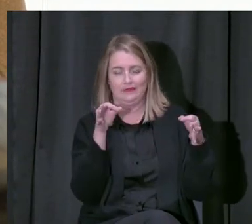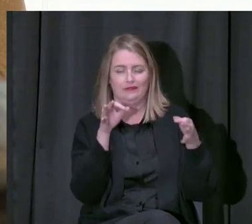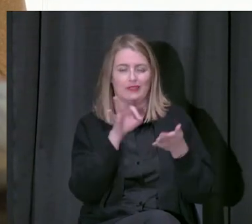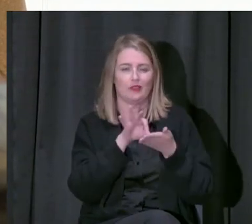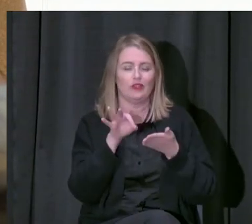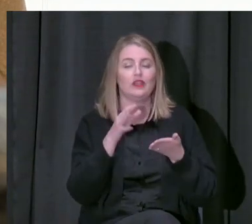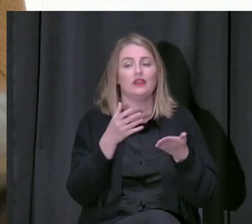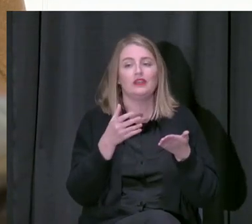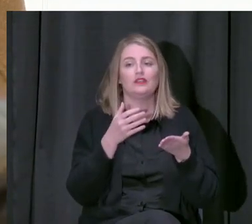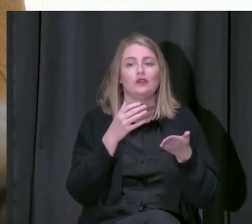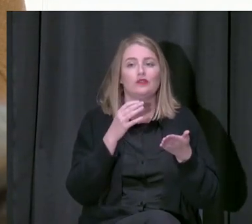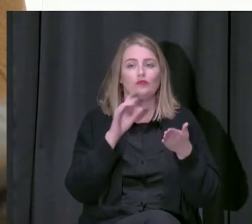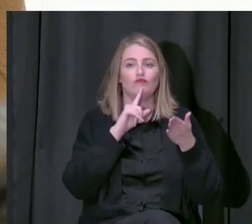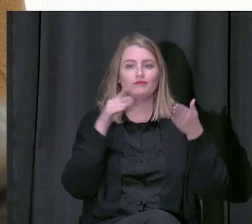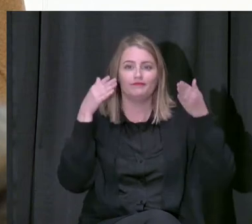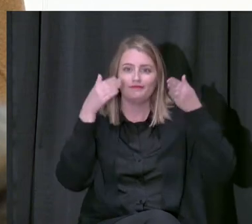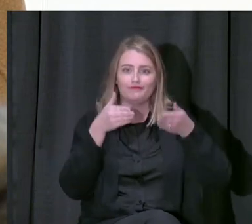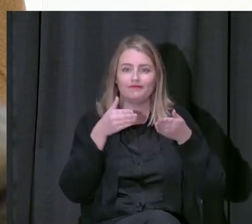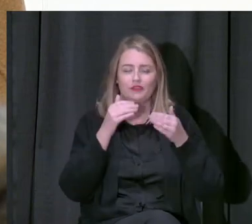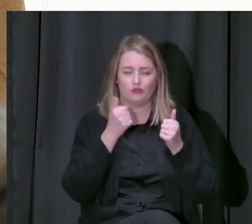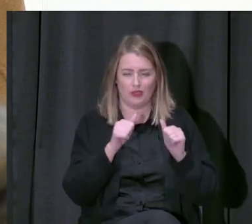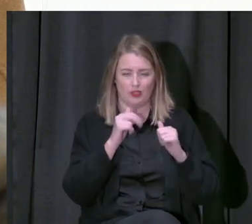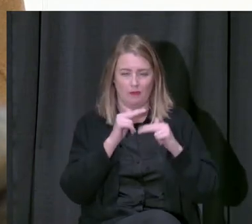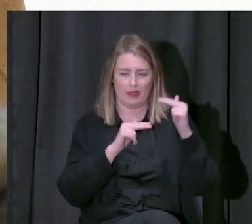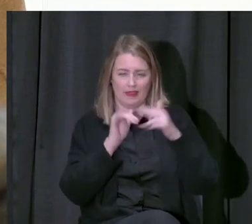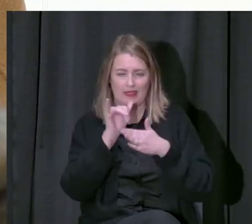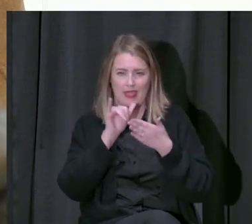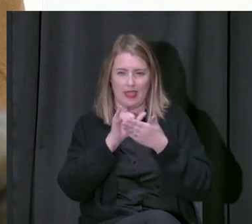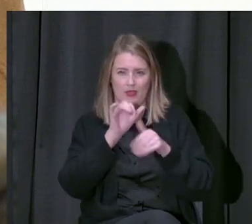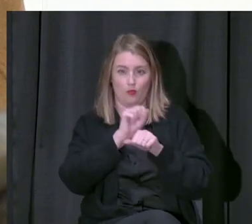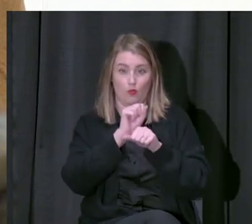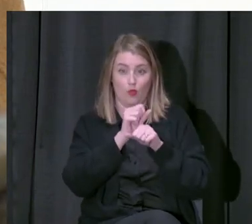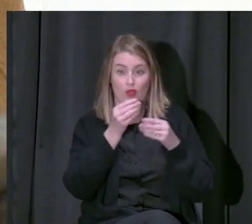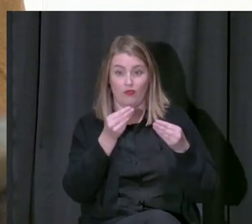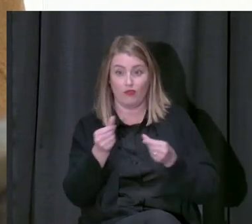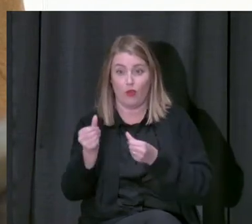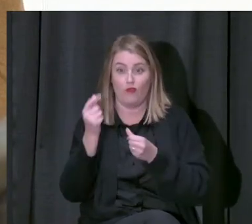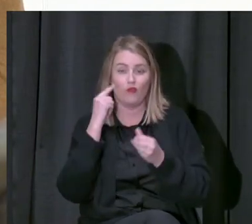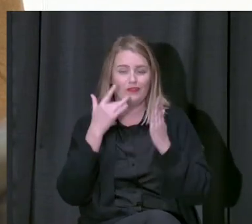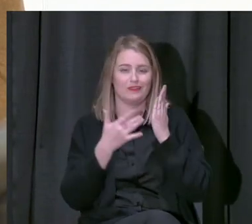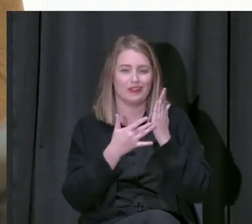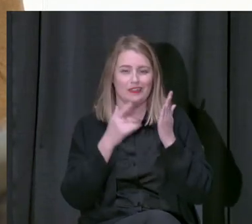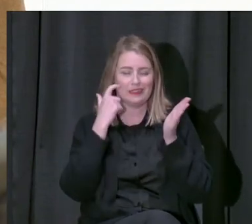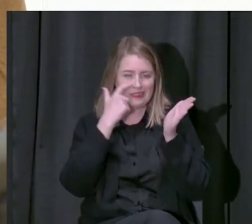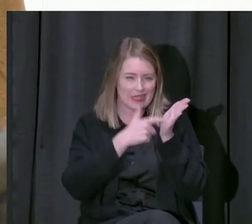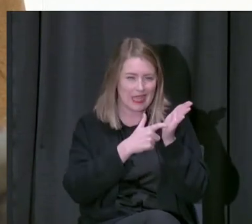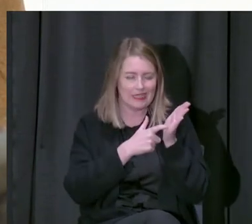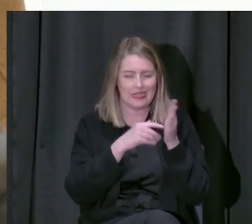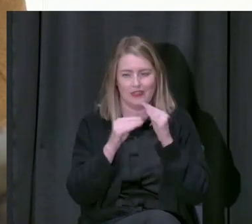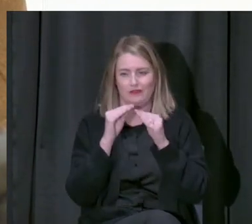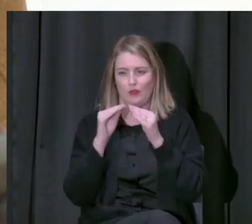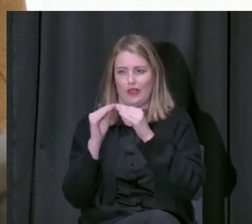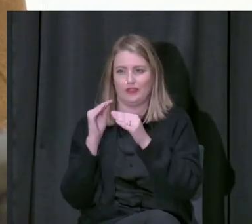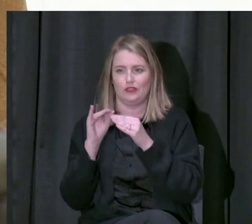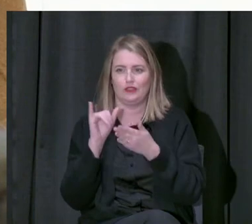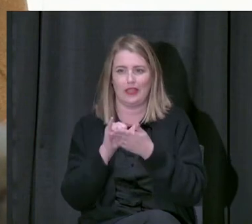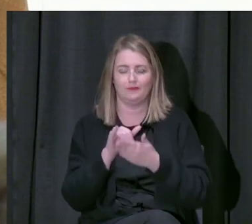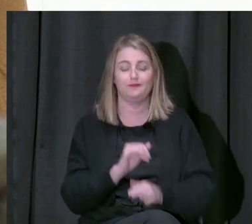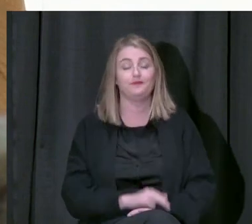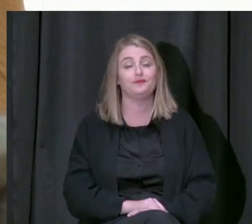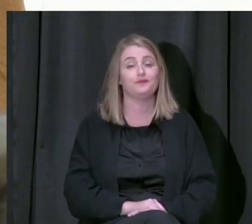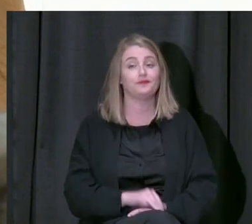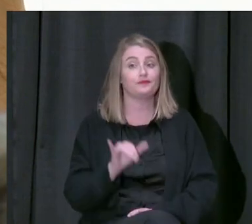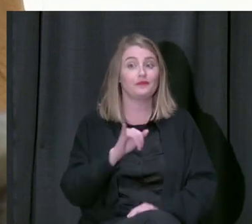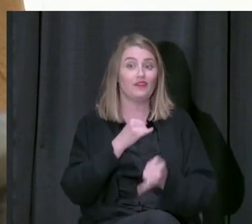big focus basically has been in building the workflows and technology to detect and correct those. And finally, in